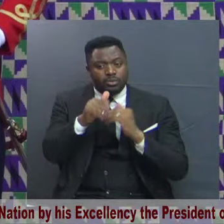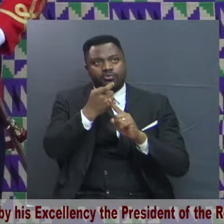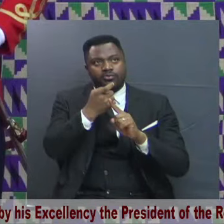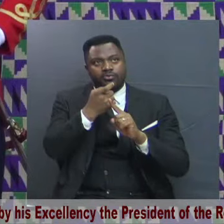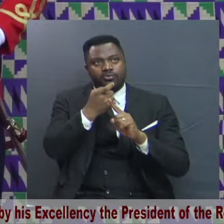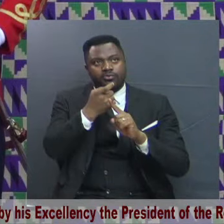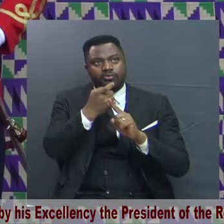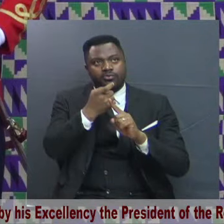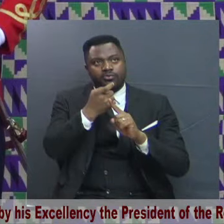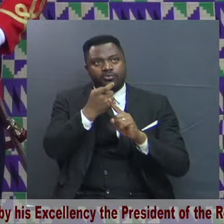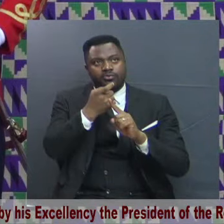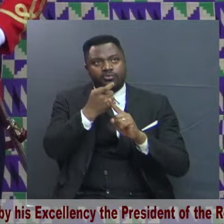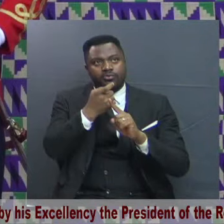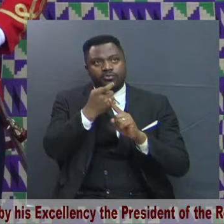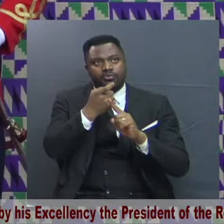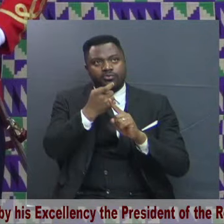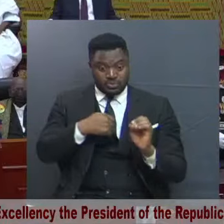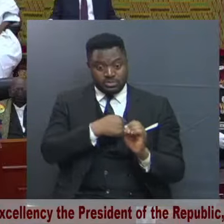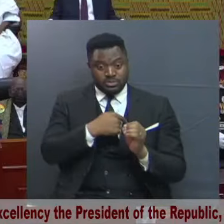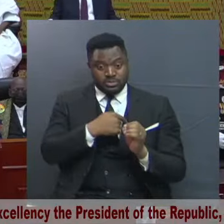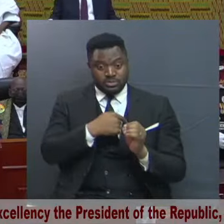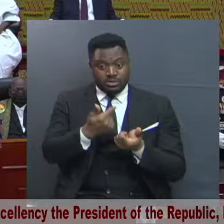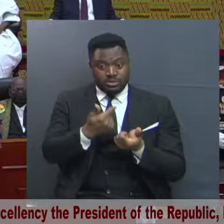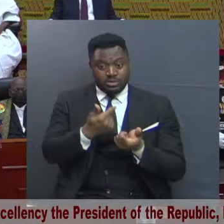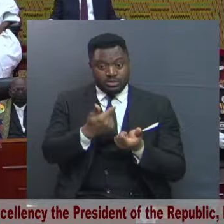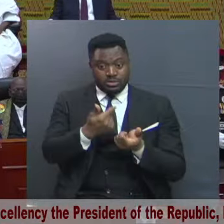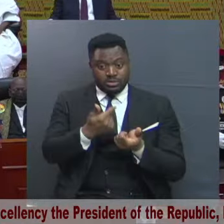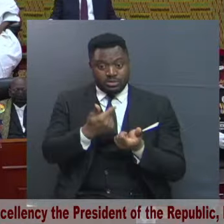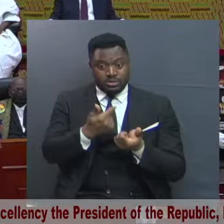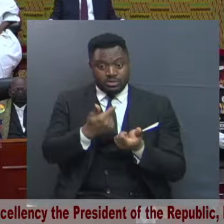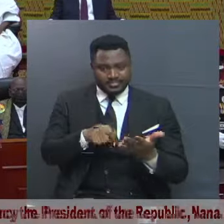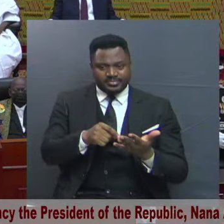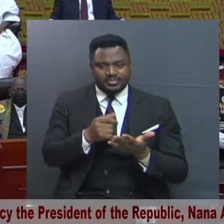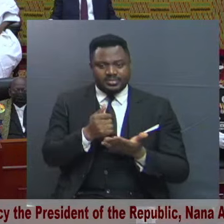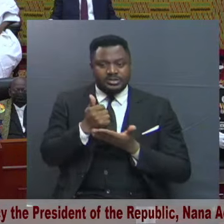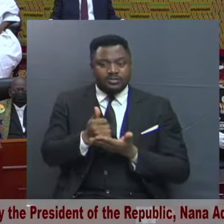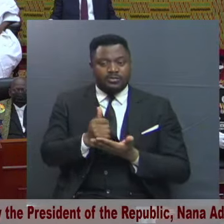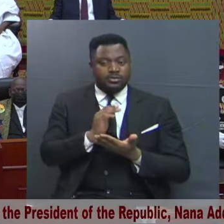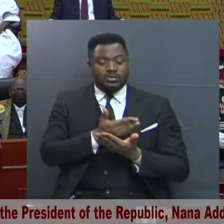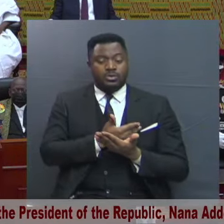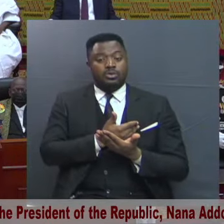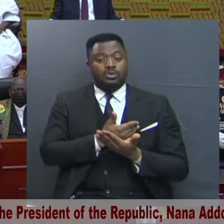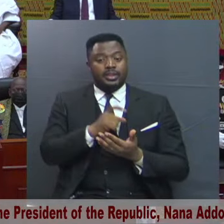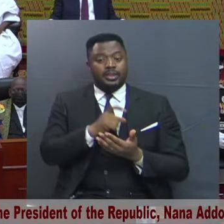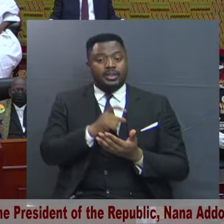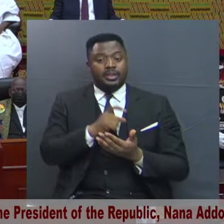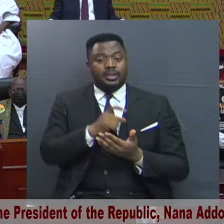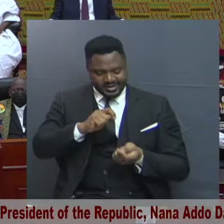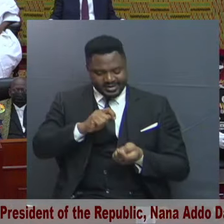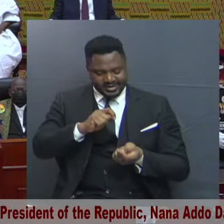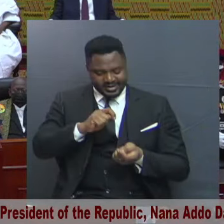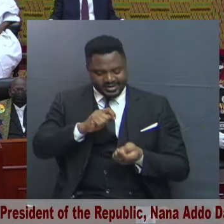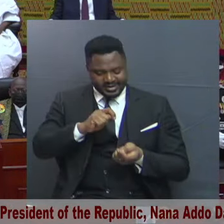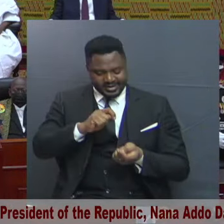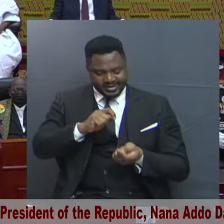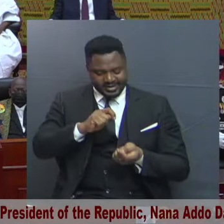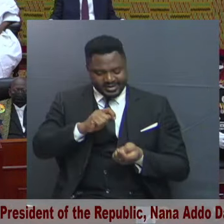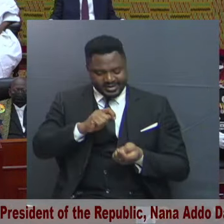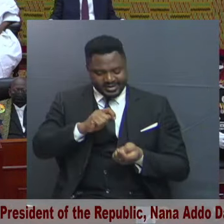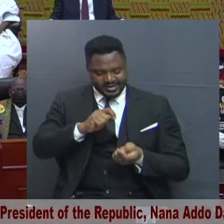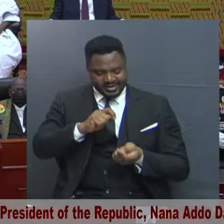heaven we G drew it up to serve our needs and we can amend it to suit our changing needs